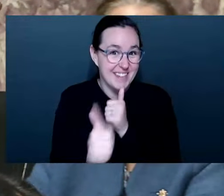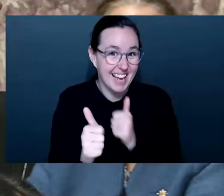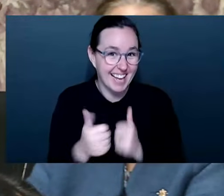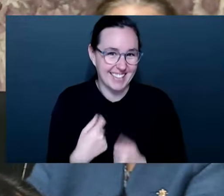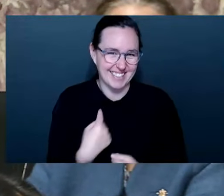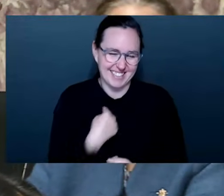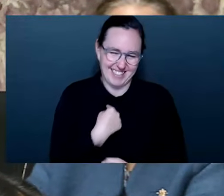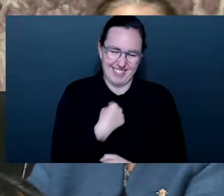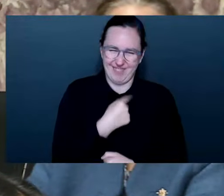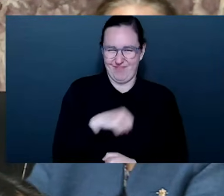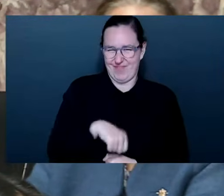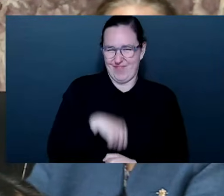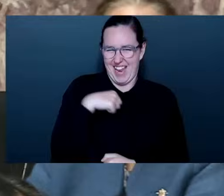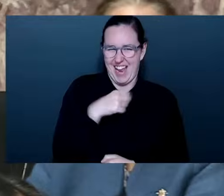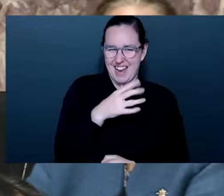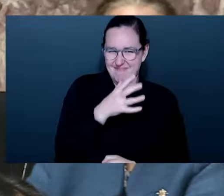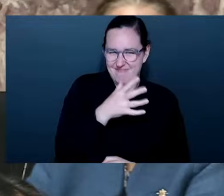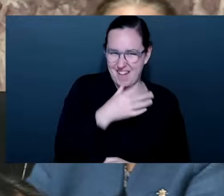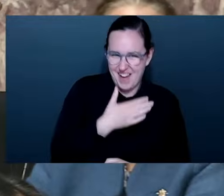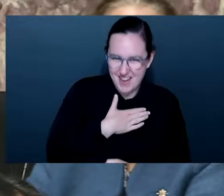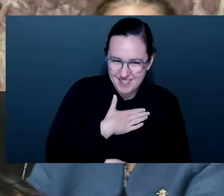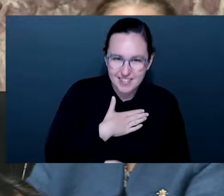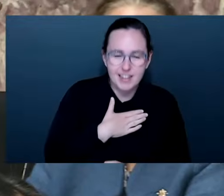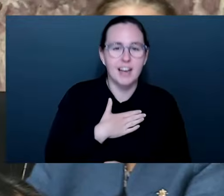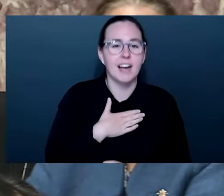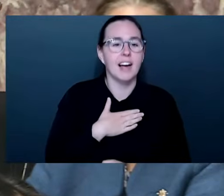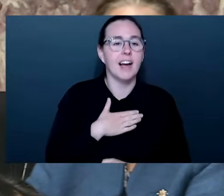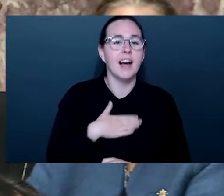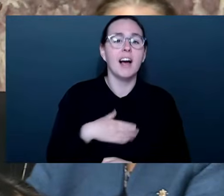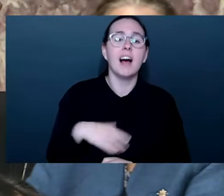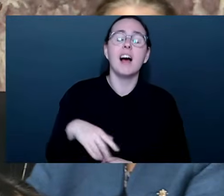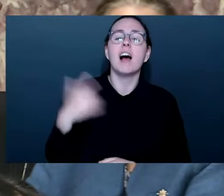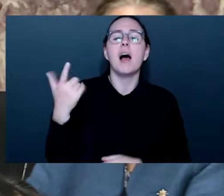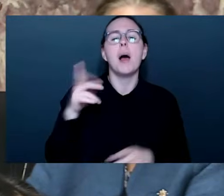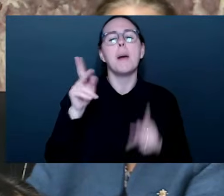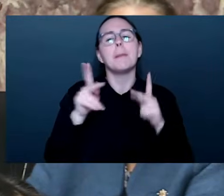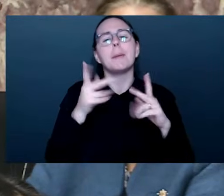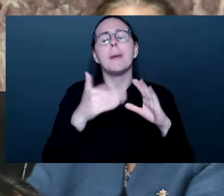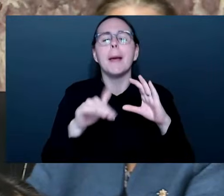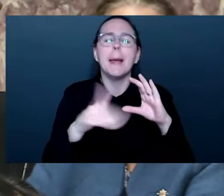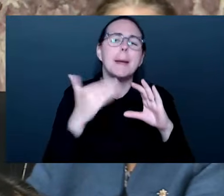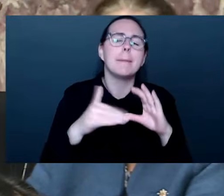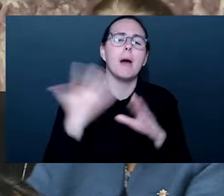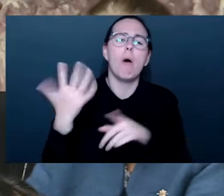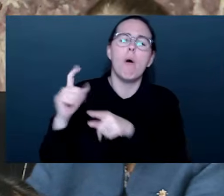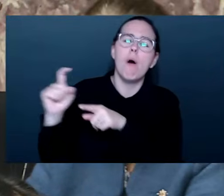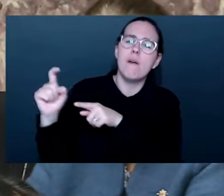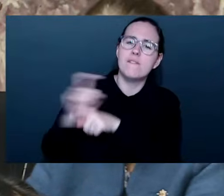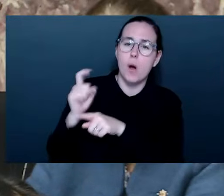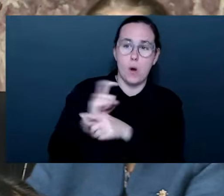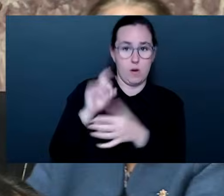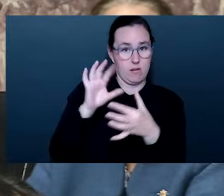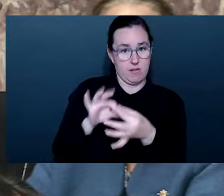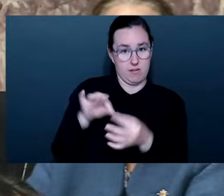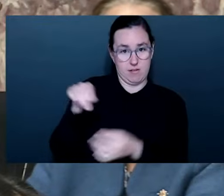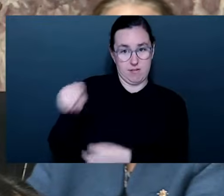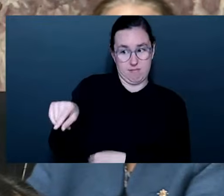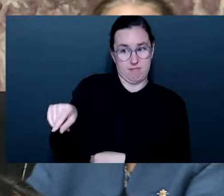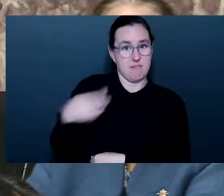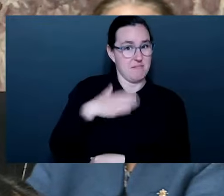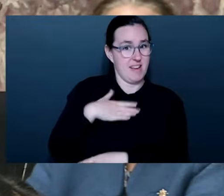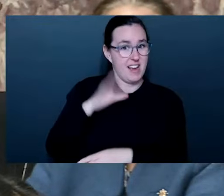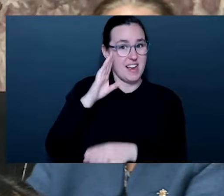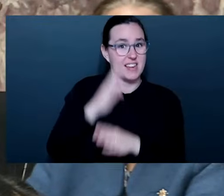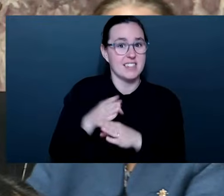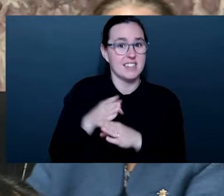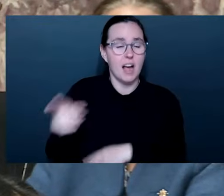of the time from adults in Ashton's life to tell me how wonderful of a human being he is. And that is